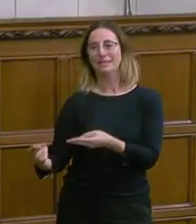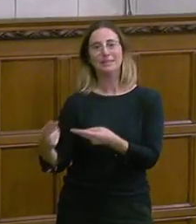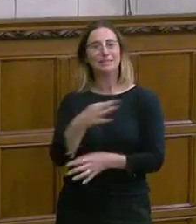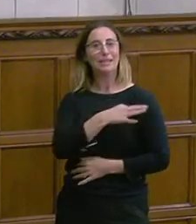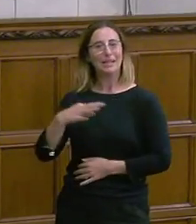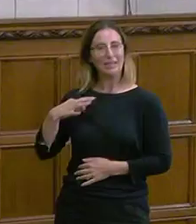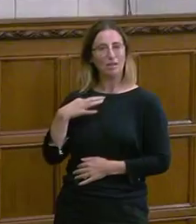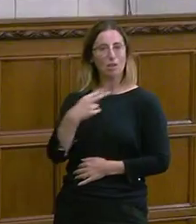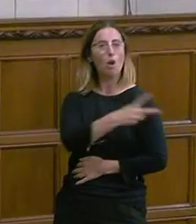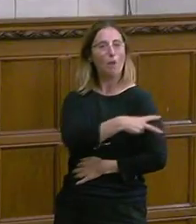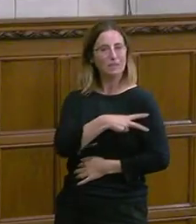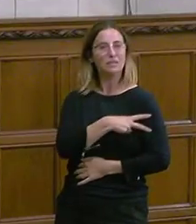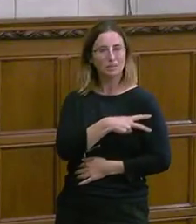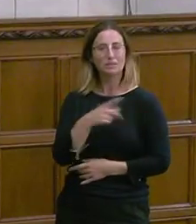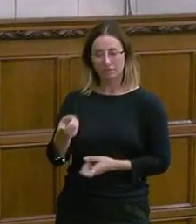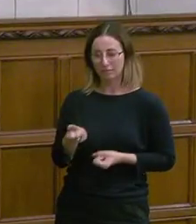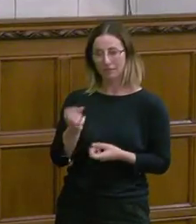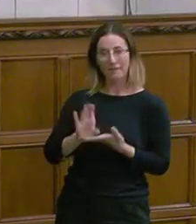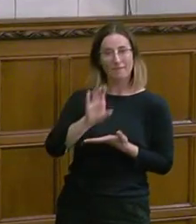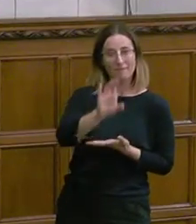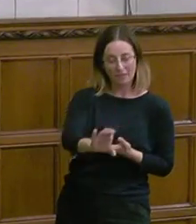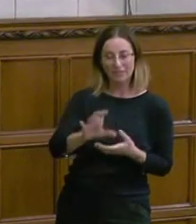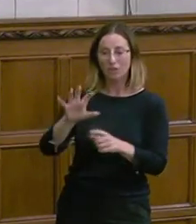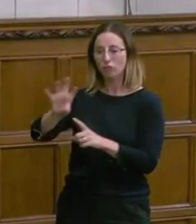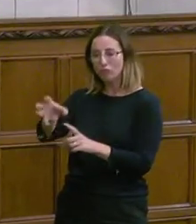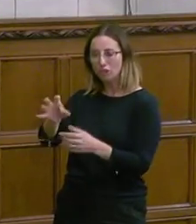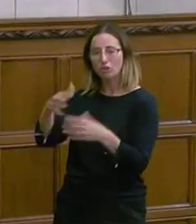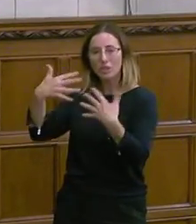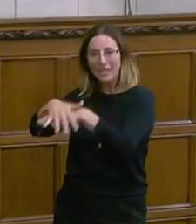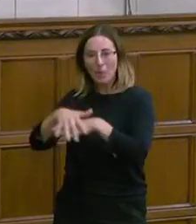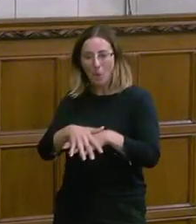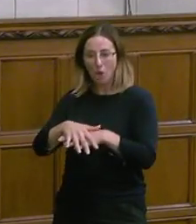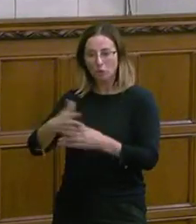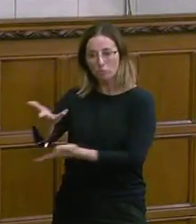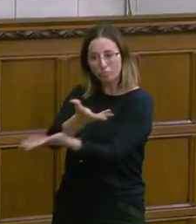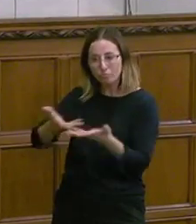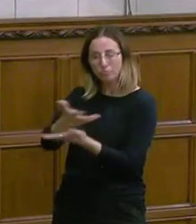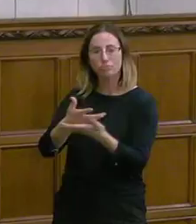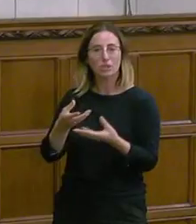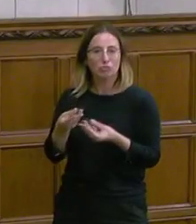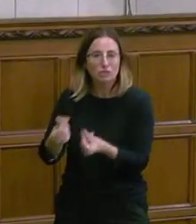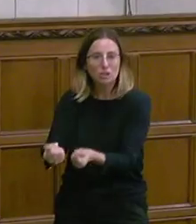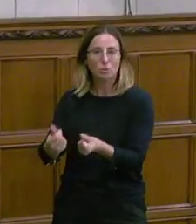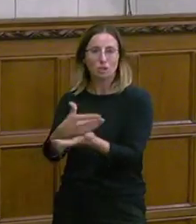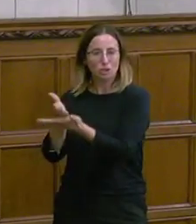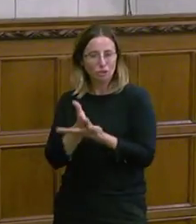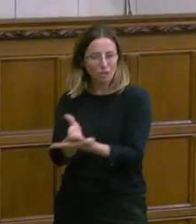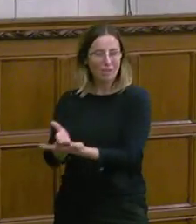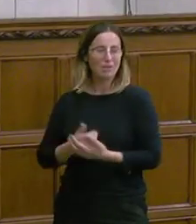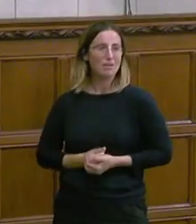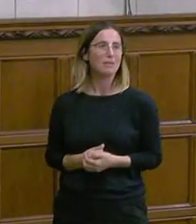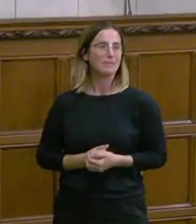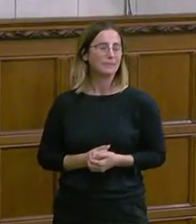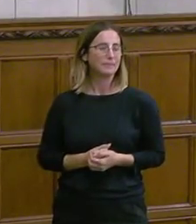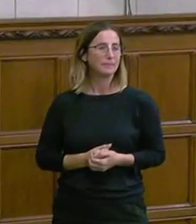funded a local authority-led regional network and developed resources to support joint self-assessment and peer